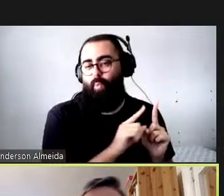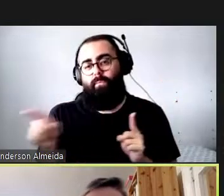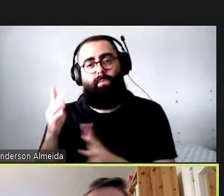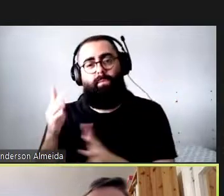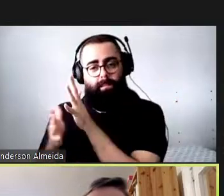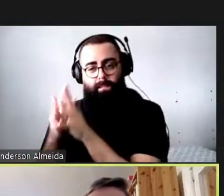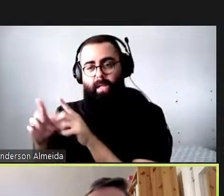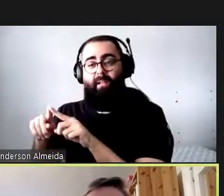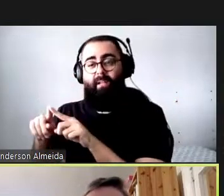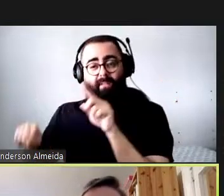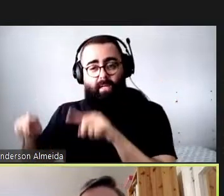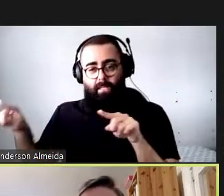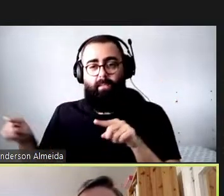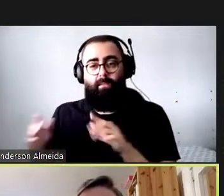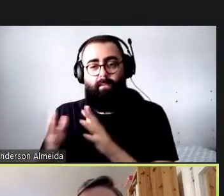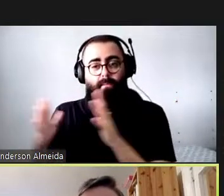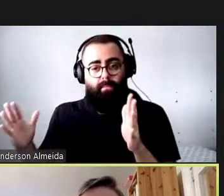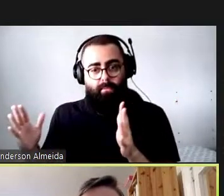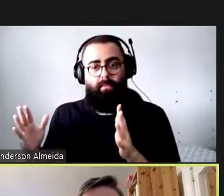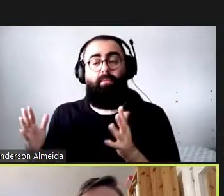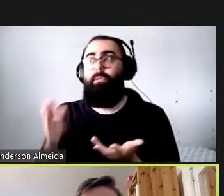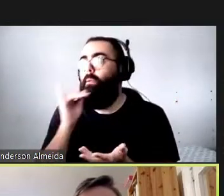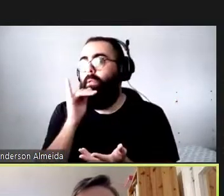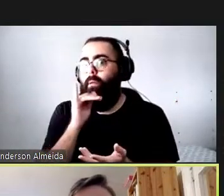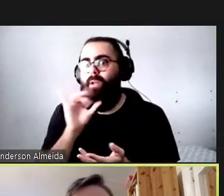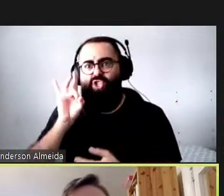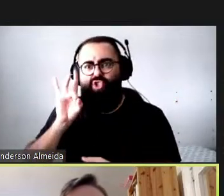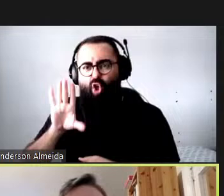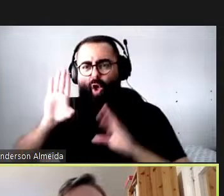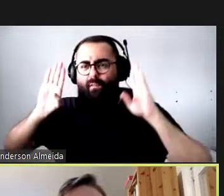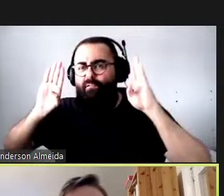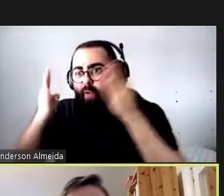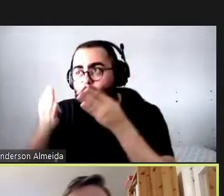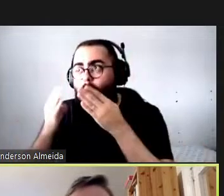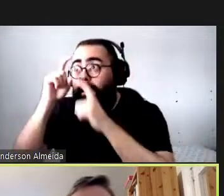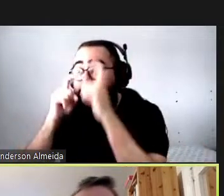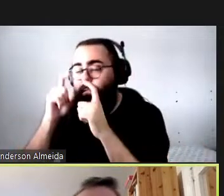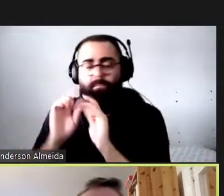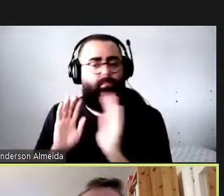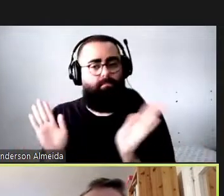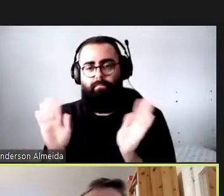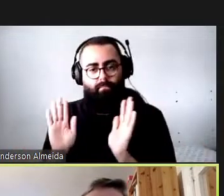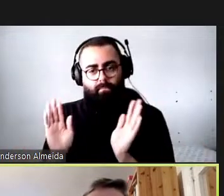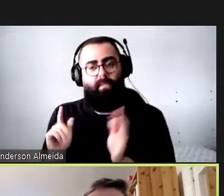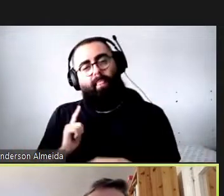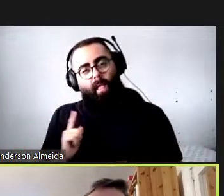focusing entirely on the non-manual aspects of signing.